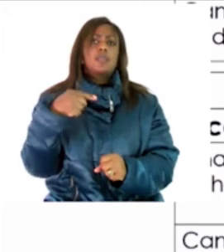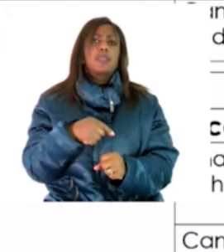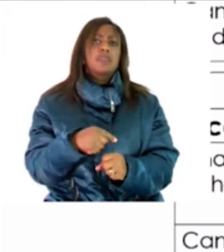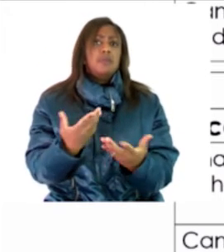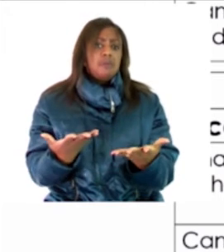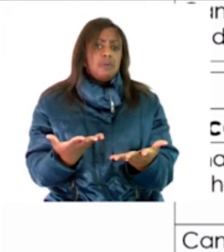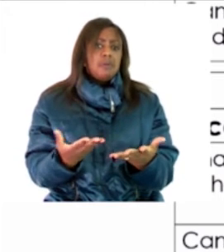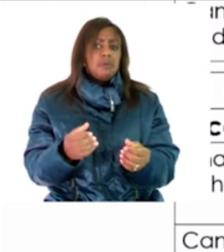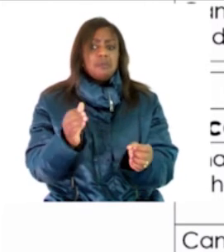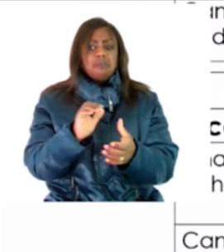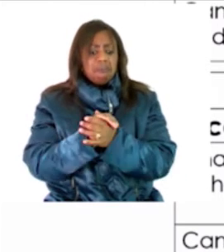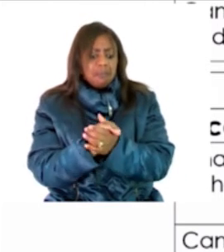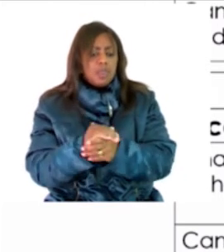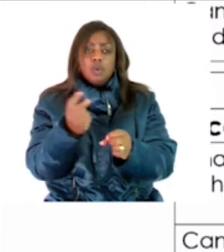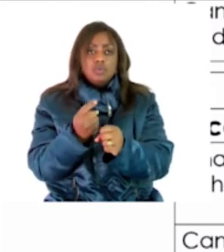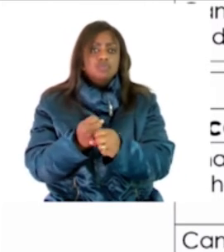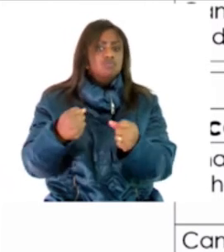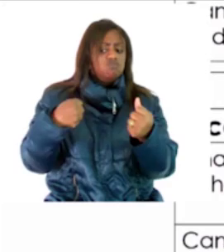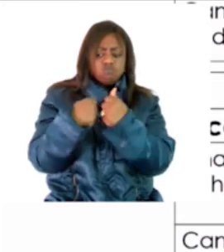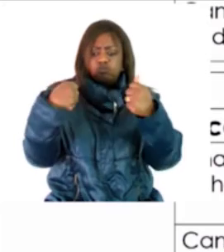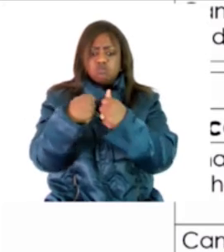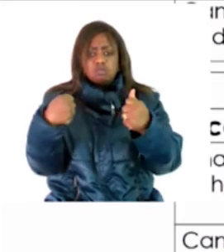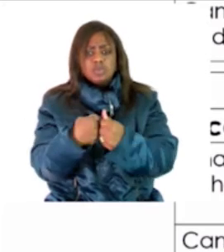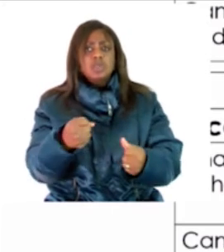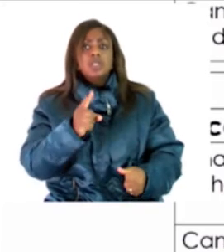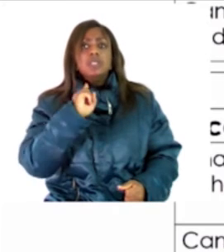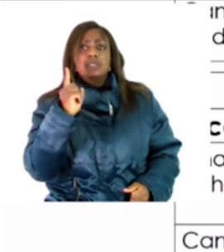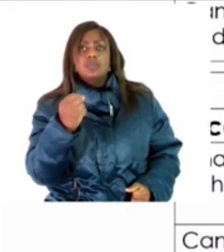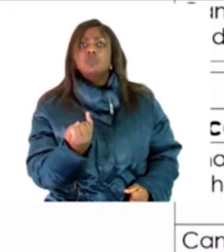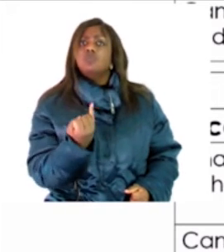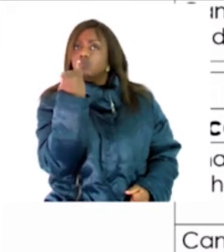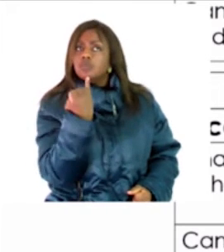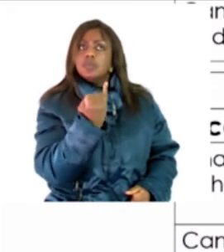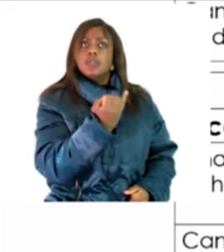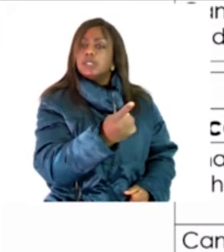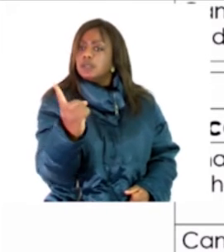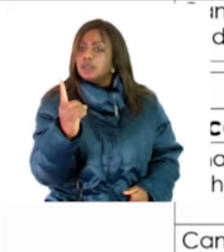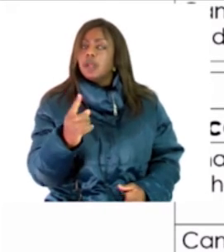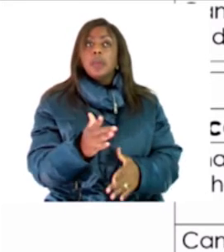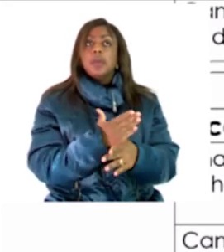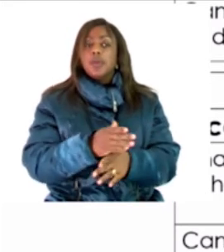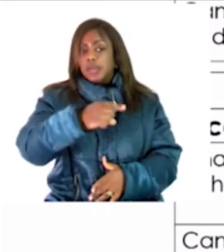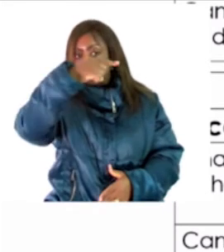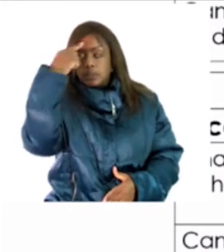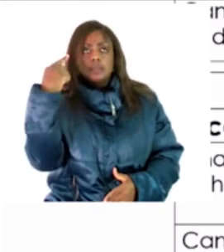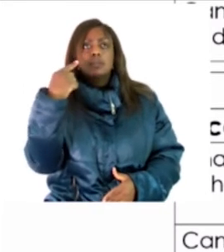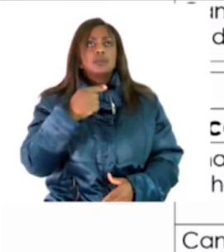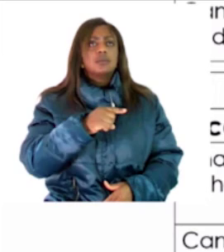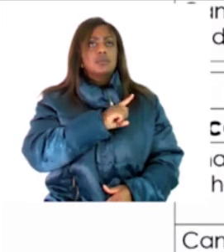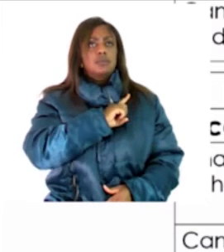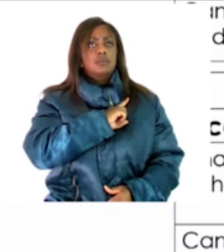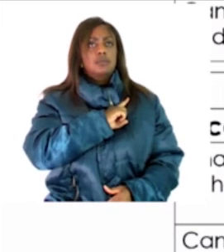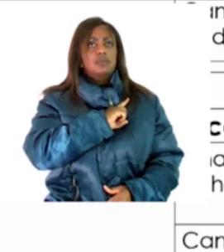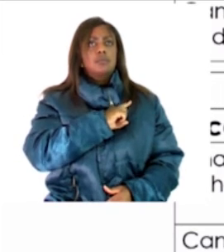friends, classmates, swearing at teachers, and everybody there. So once you start drinking while you are even young,